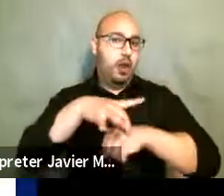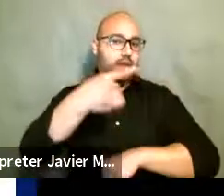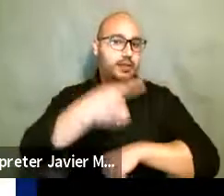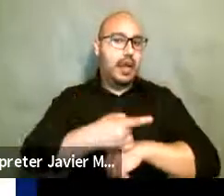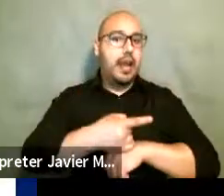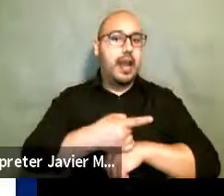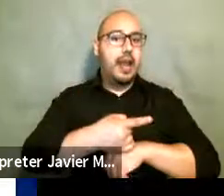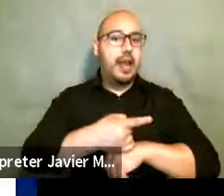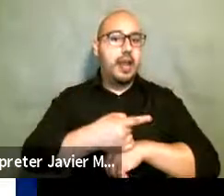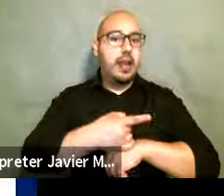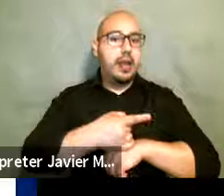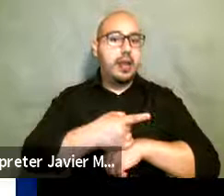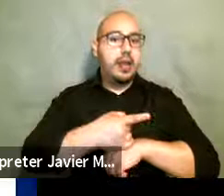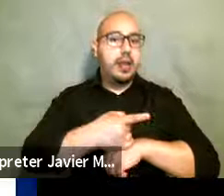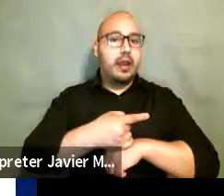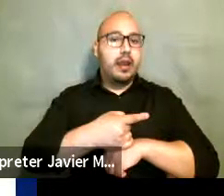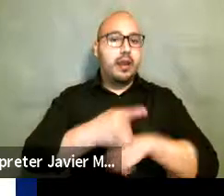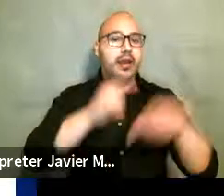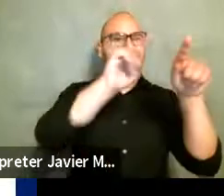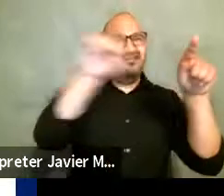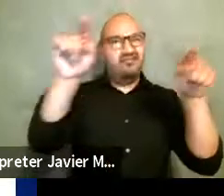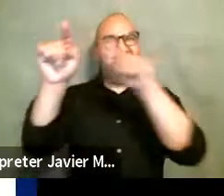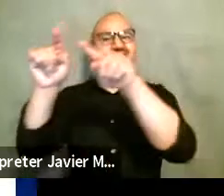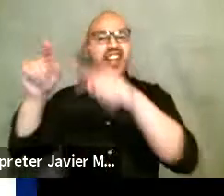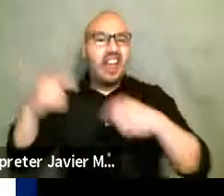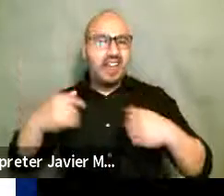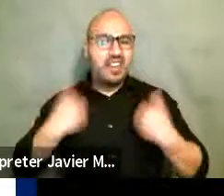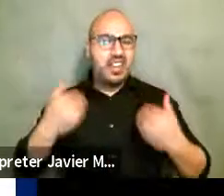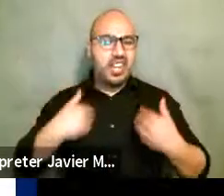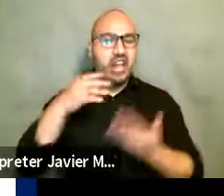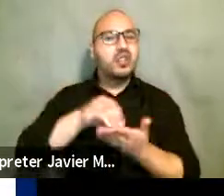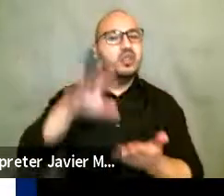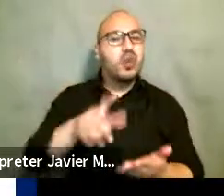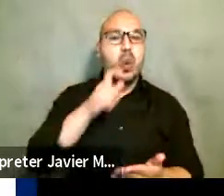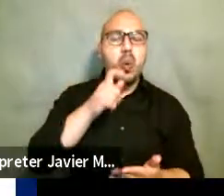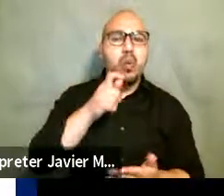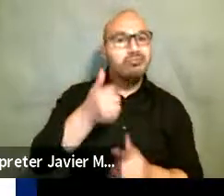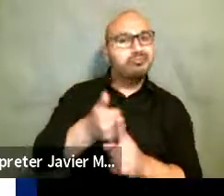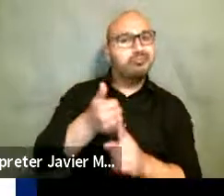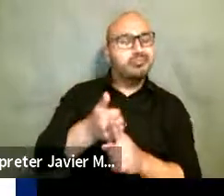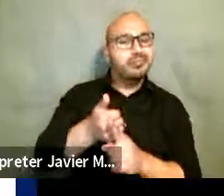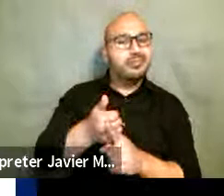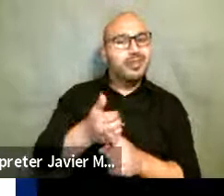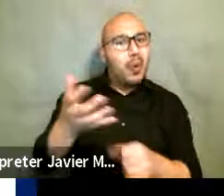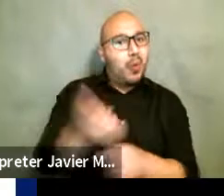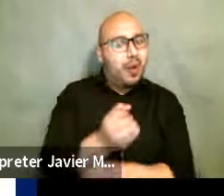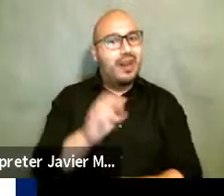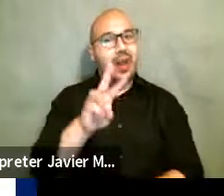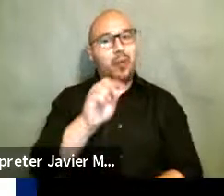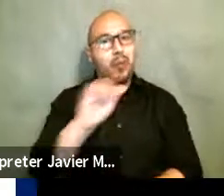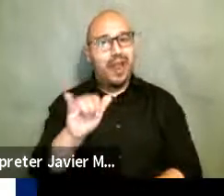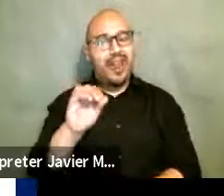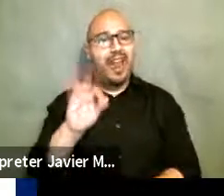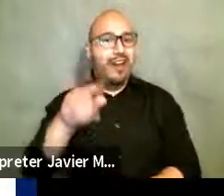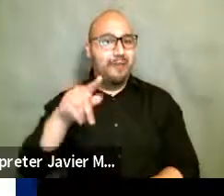other side, there are some young students who have actually won Way of Peace Awards for